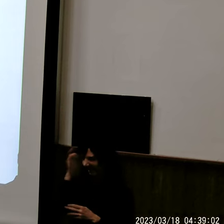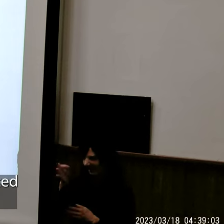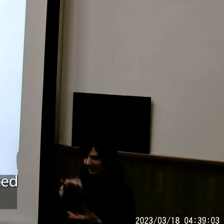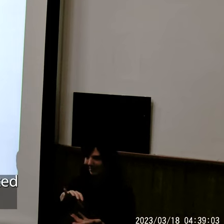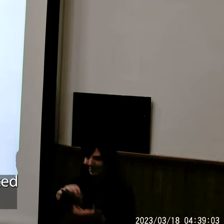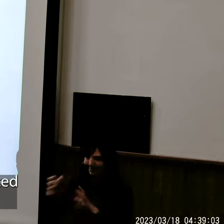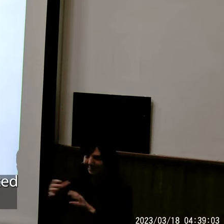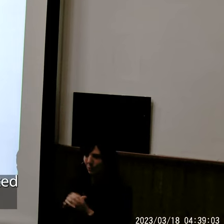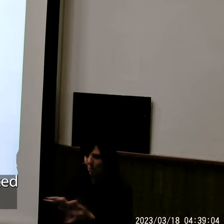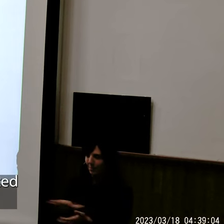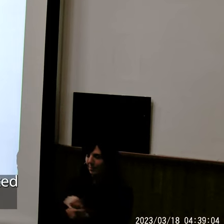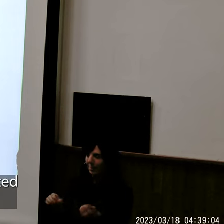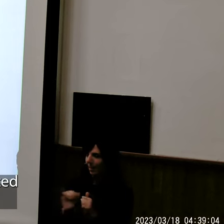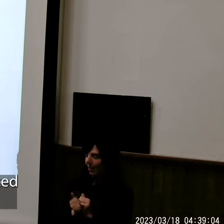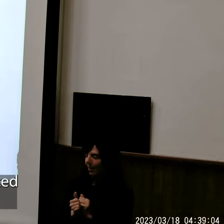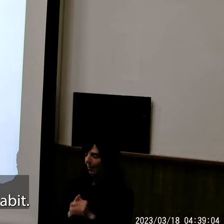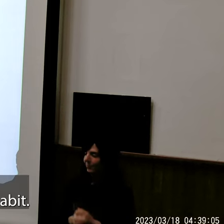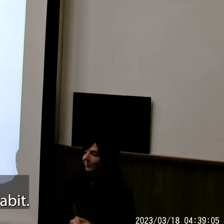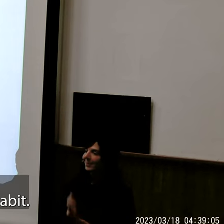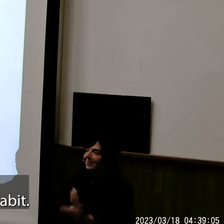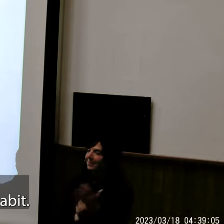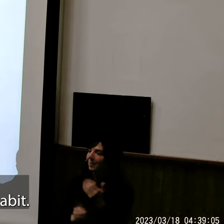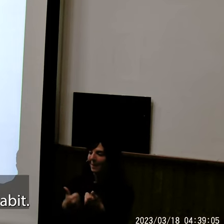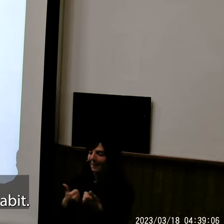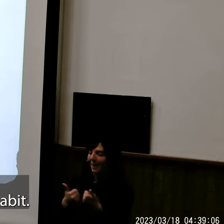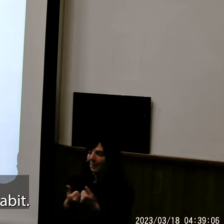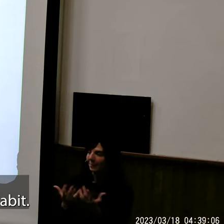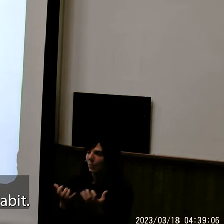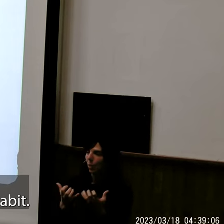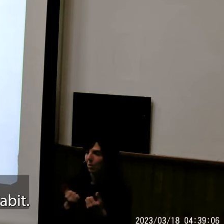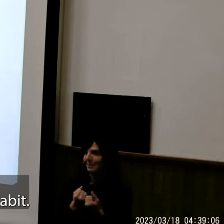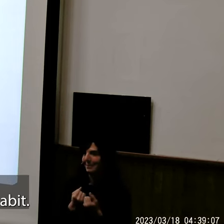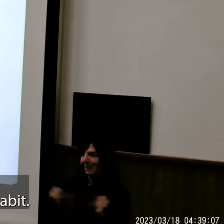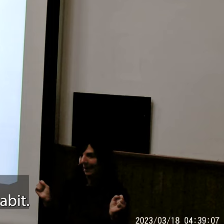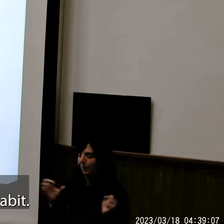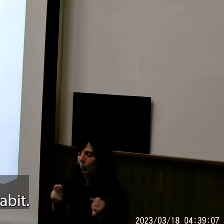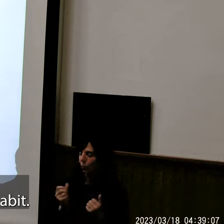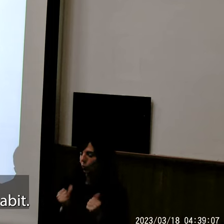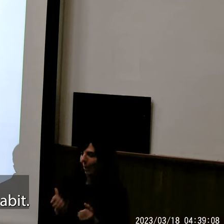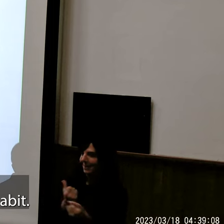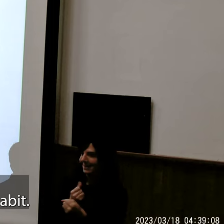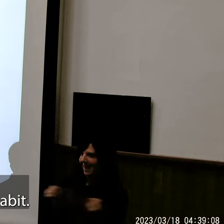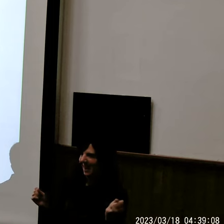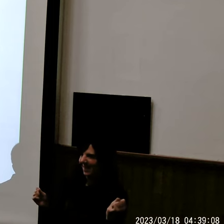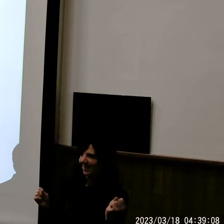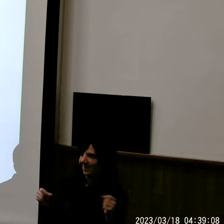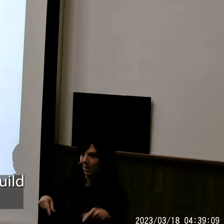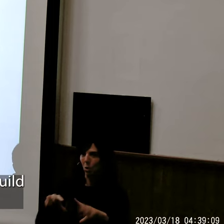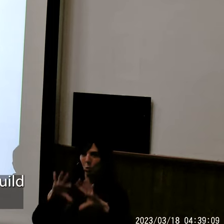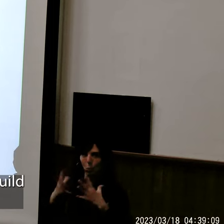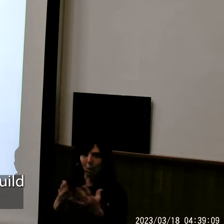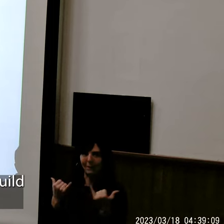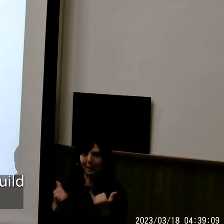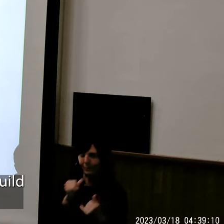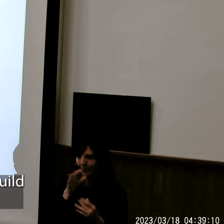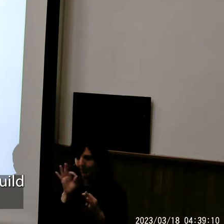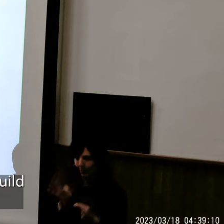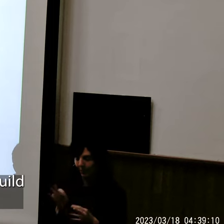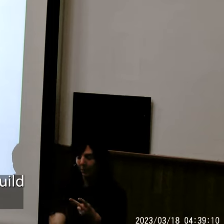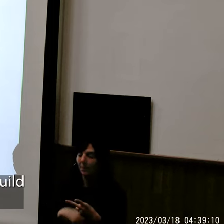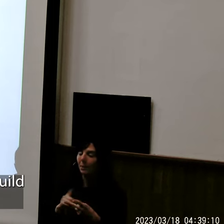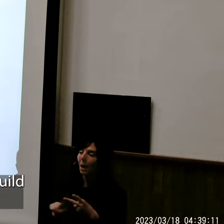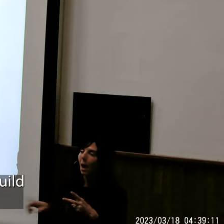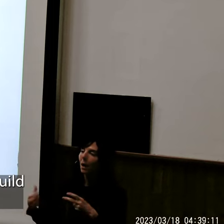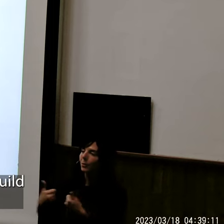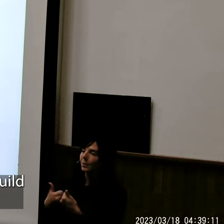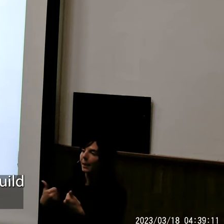destruction. Some of these games are interested in saving, or at least attempting to save, the imperfect world we inhabit. Others embrace the